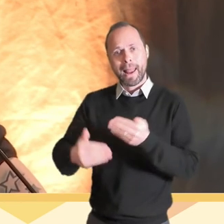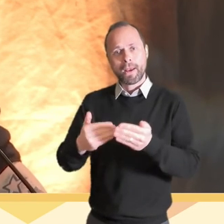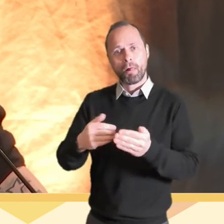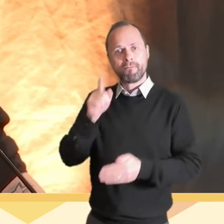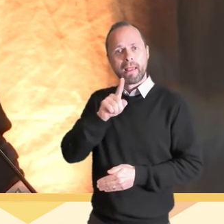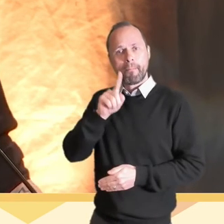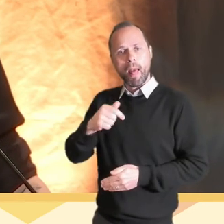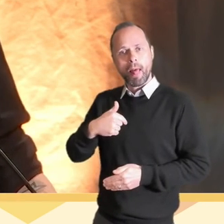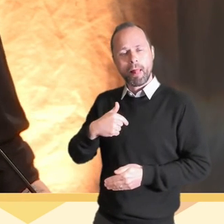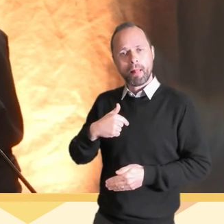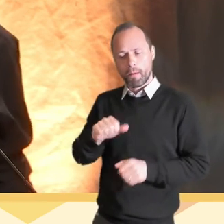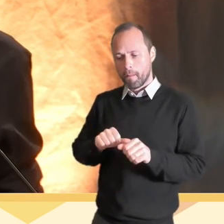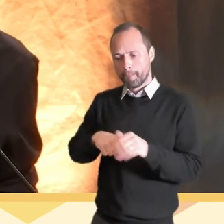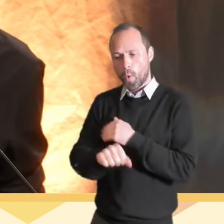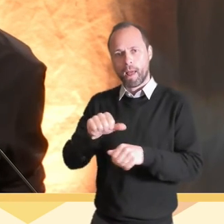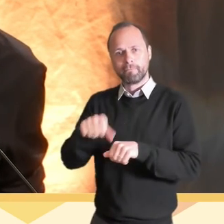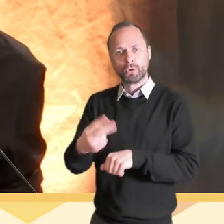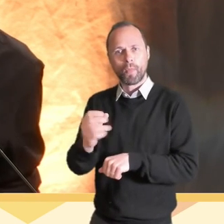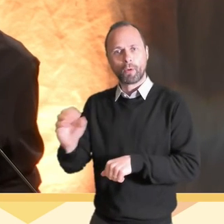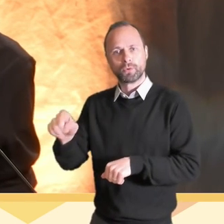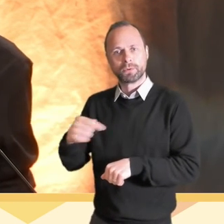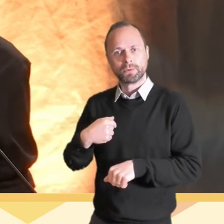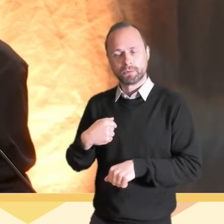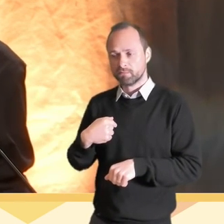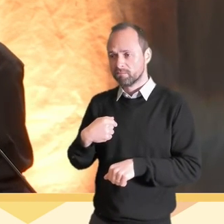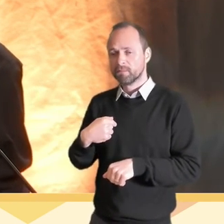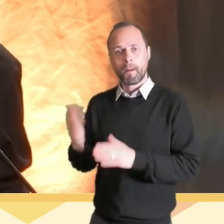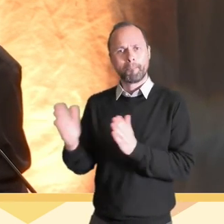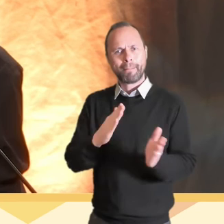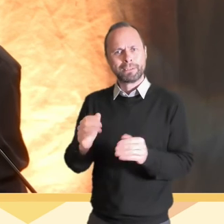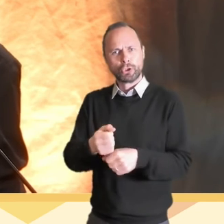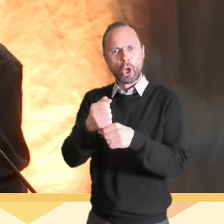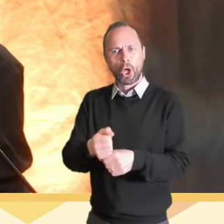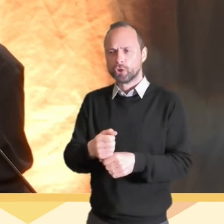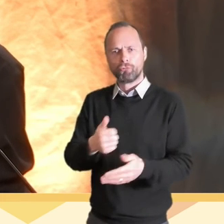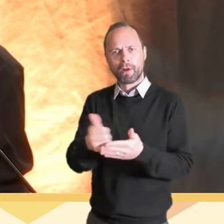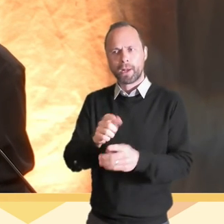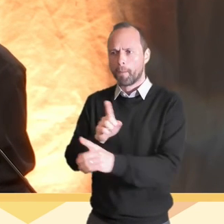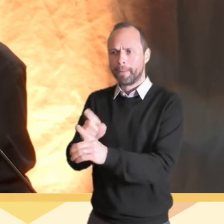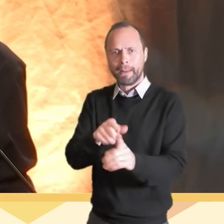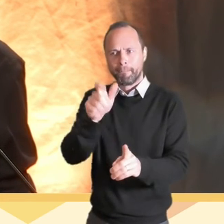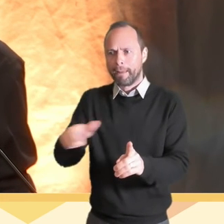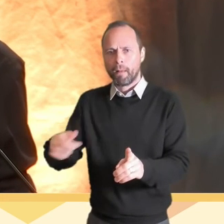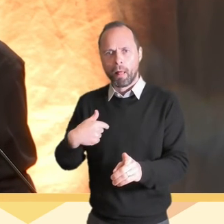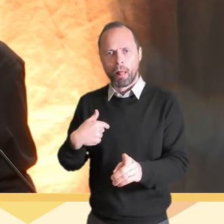Baptist ministry means that daily I interact with people who don't believe I should have a